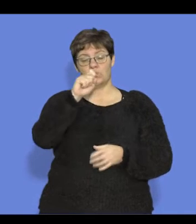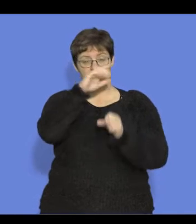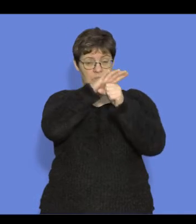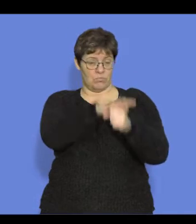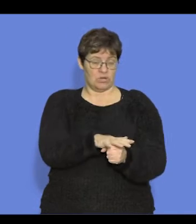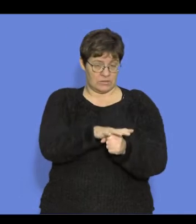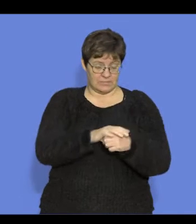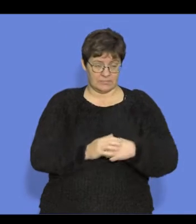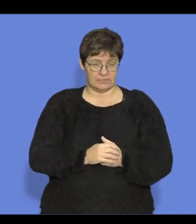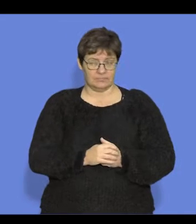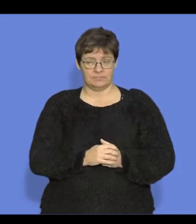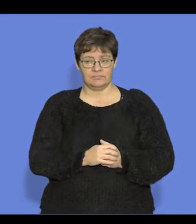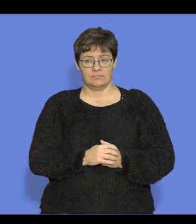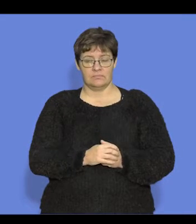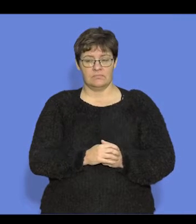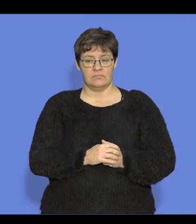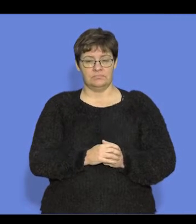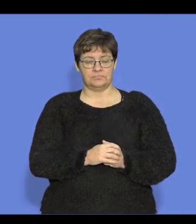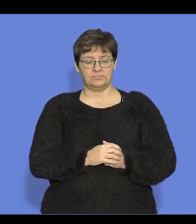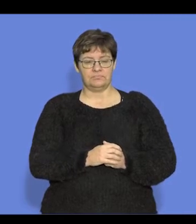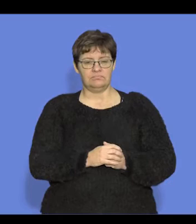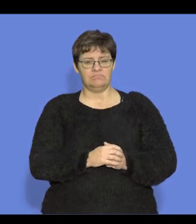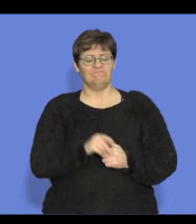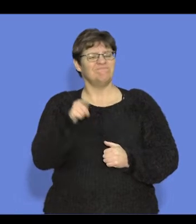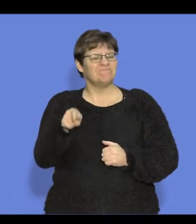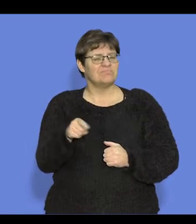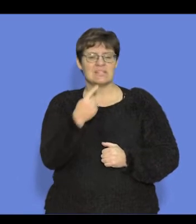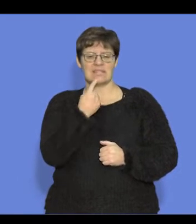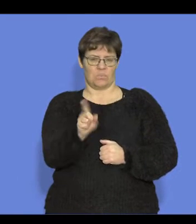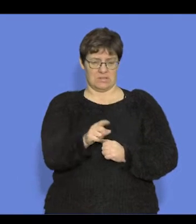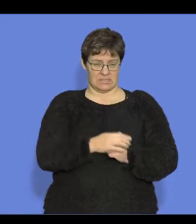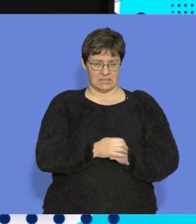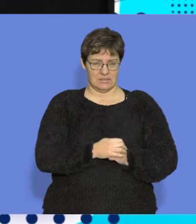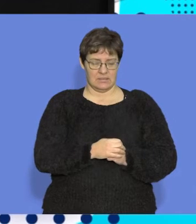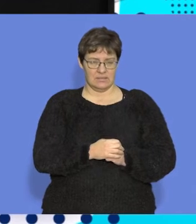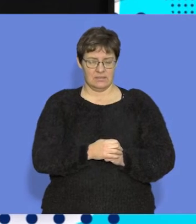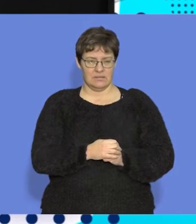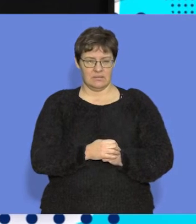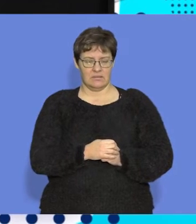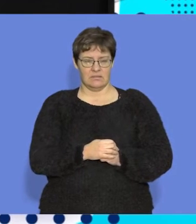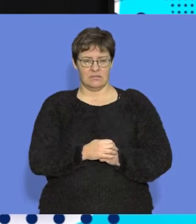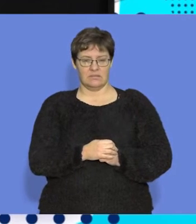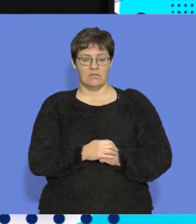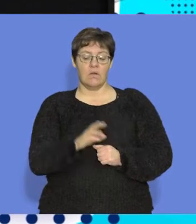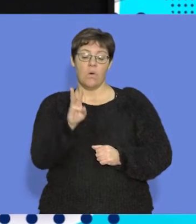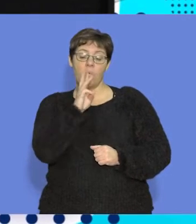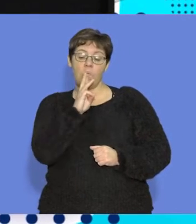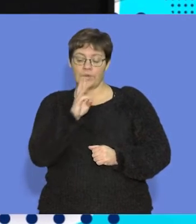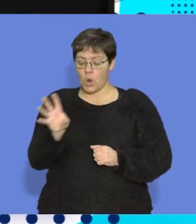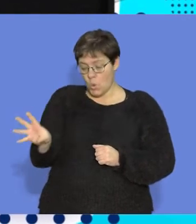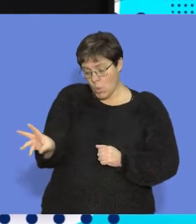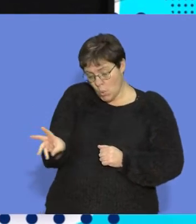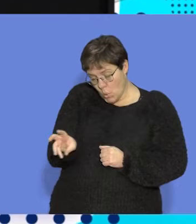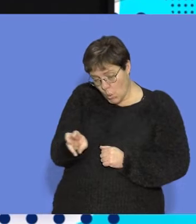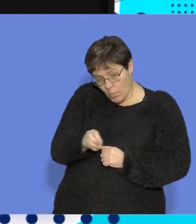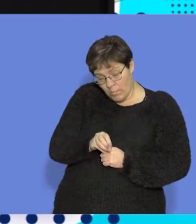root pressure. And what this basically says is it says that as water is sucked into the root, and